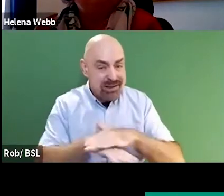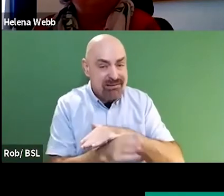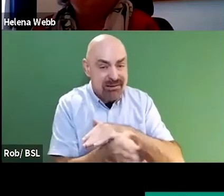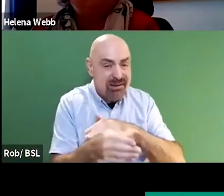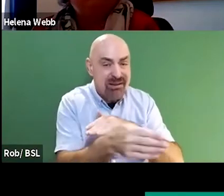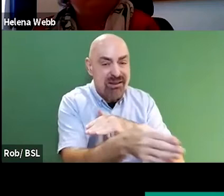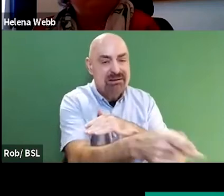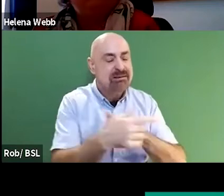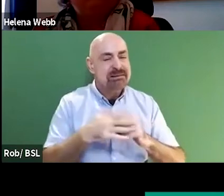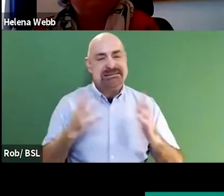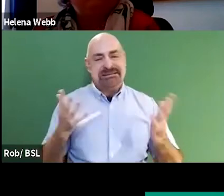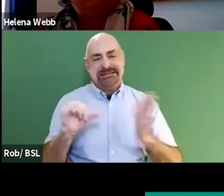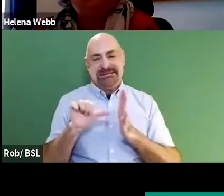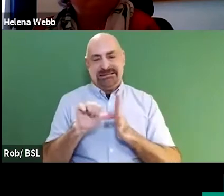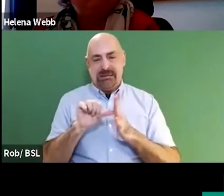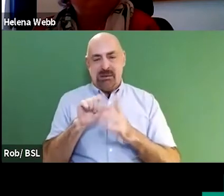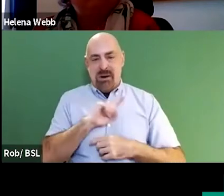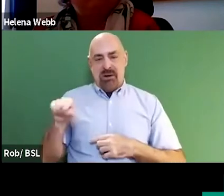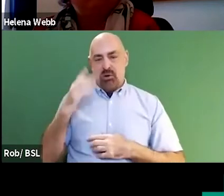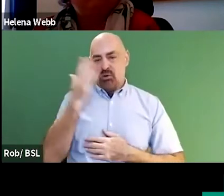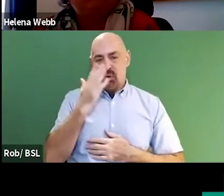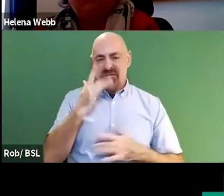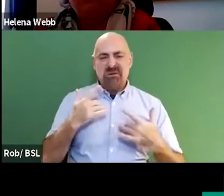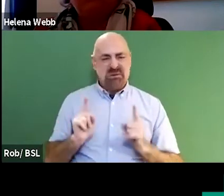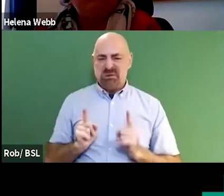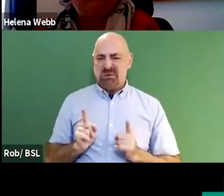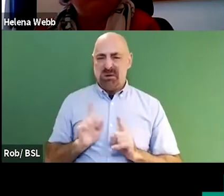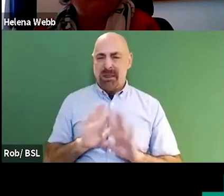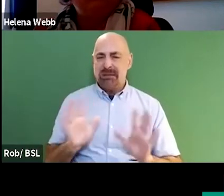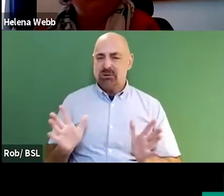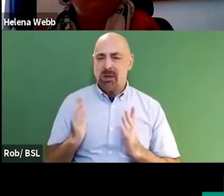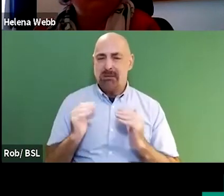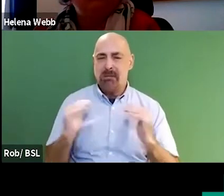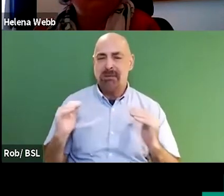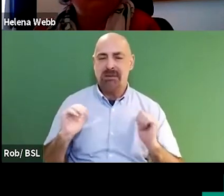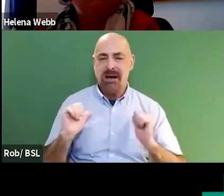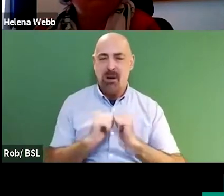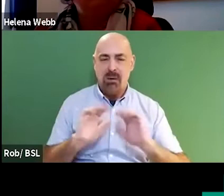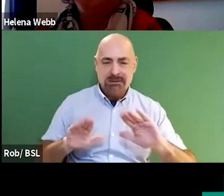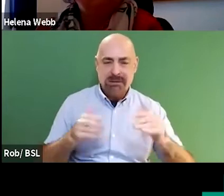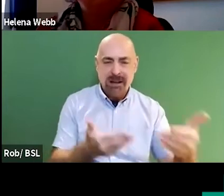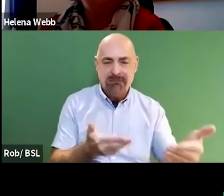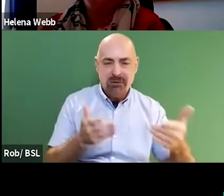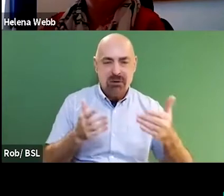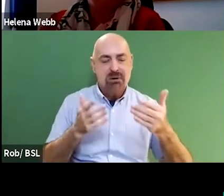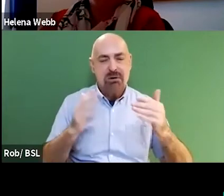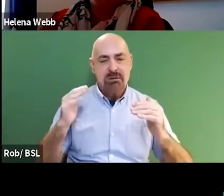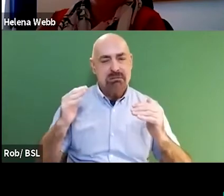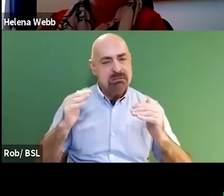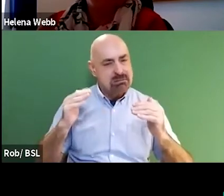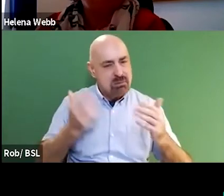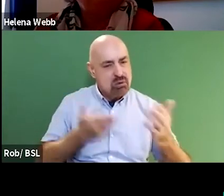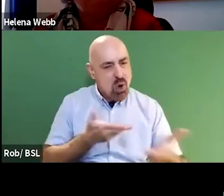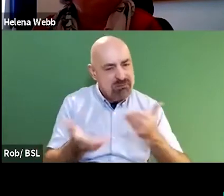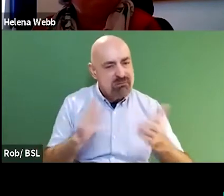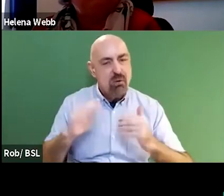was challenging because the school felt that it wasn't really compatible with delivering services for older children. And if we wanted to